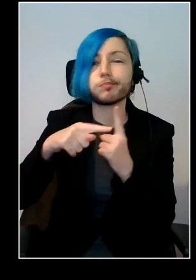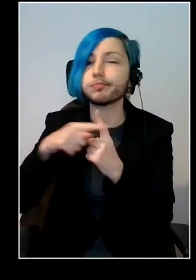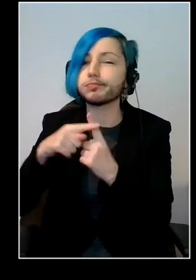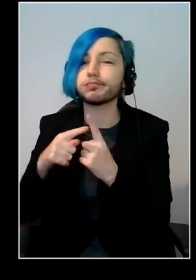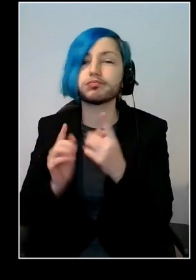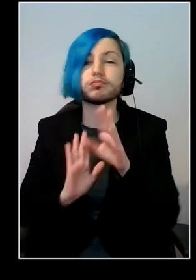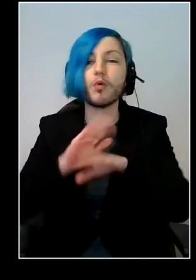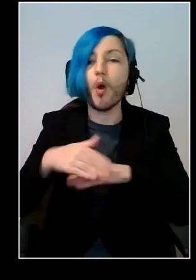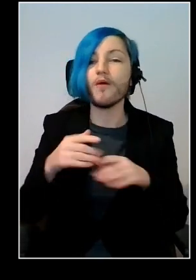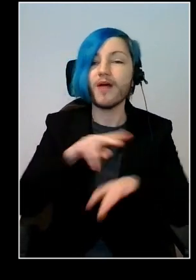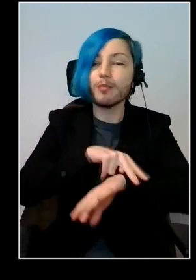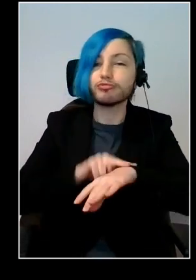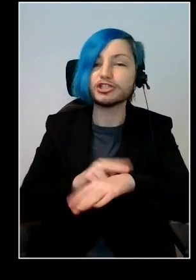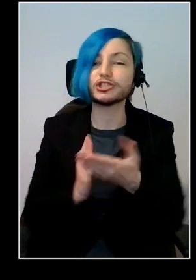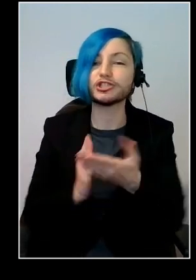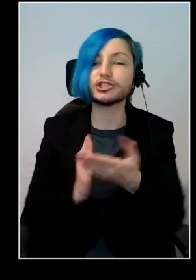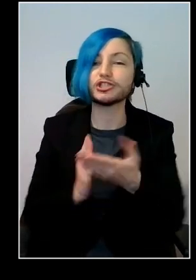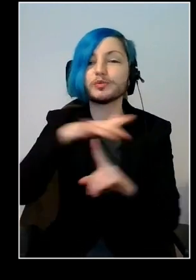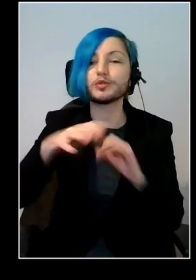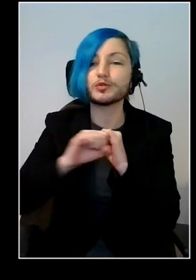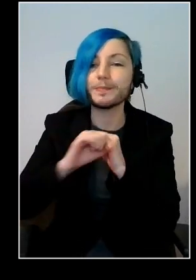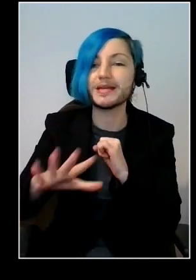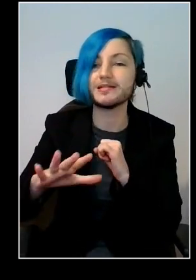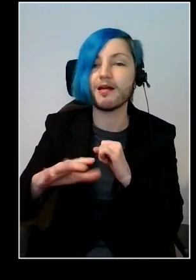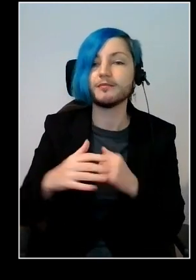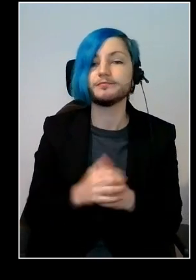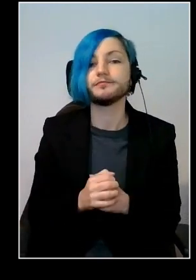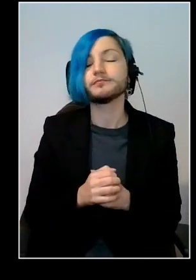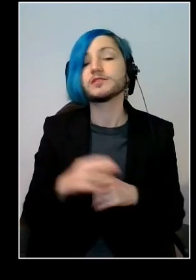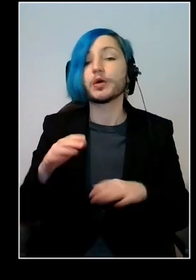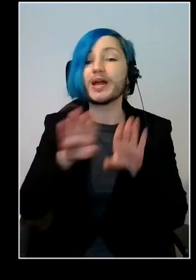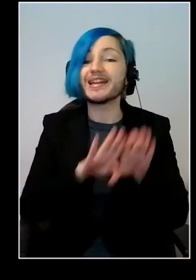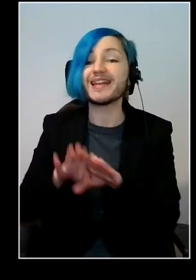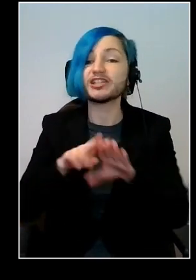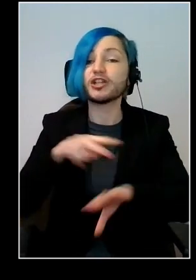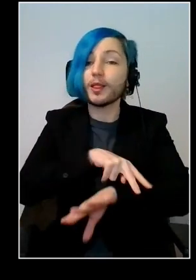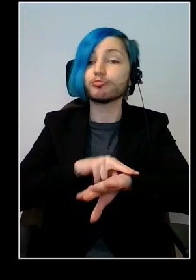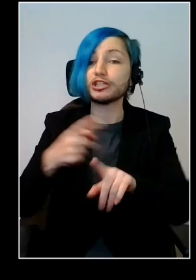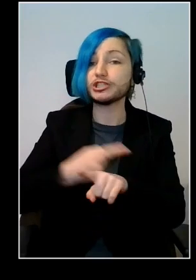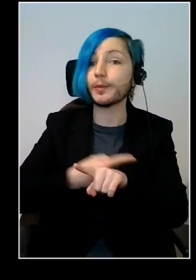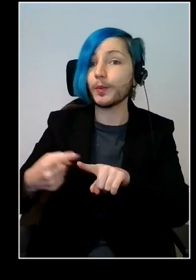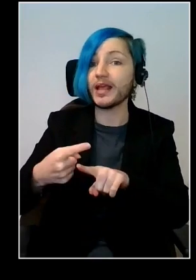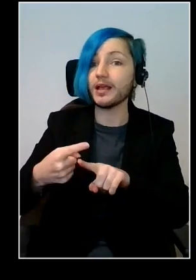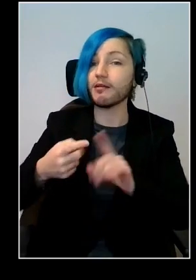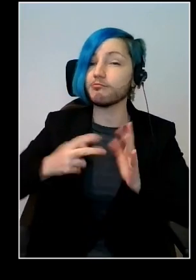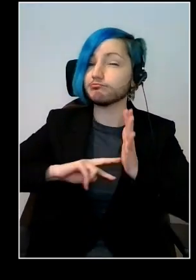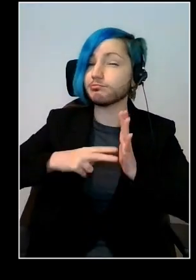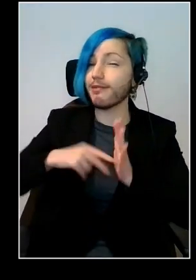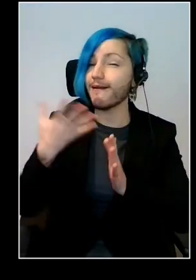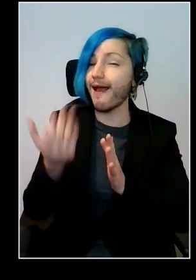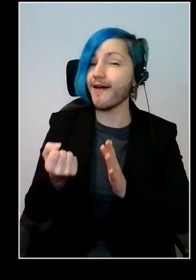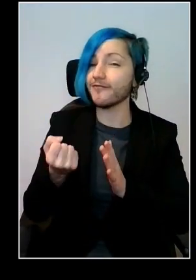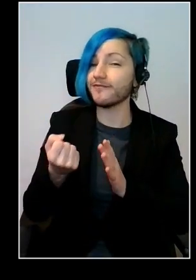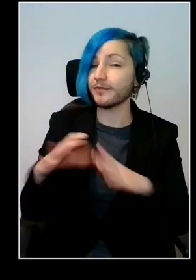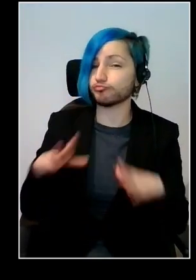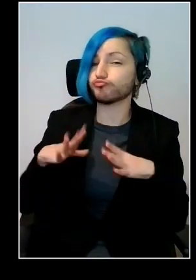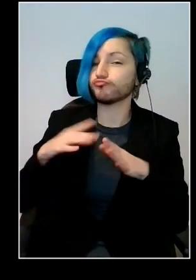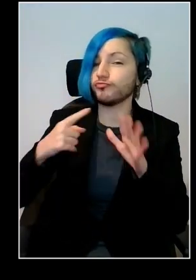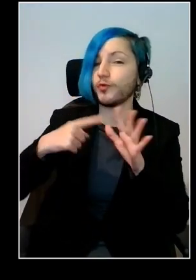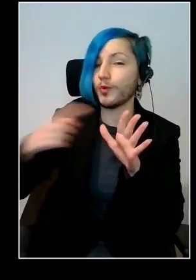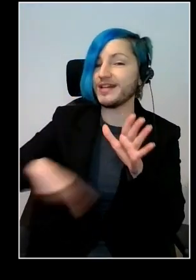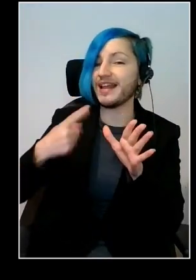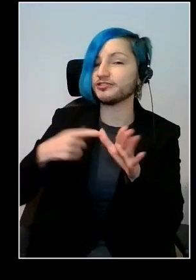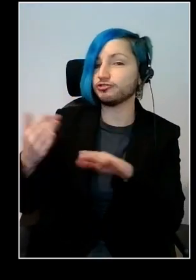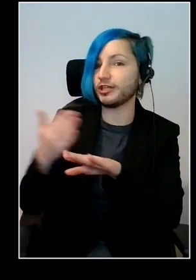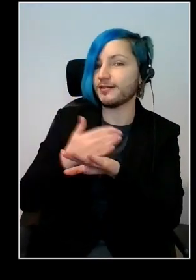media. Our plans for National Apprenticeship Week are starting to take shape for early next year, and we are hoping that the